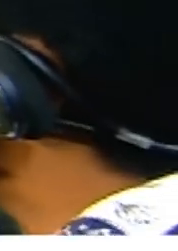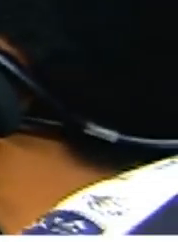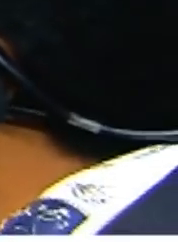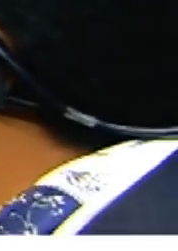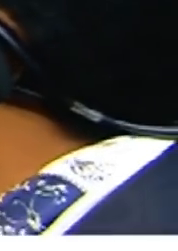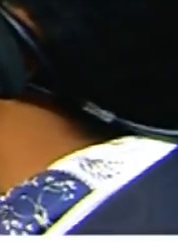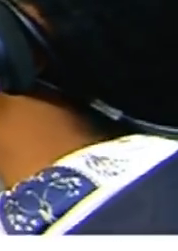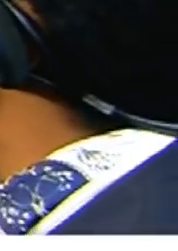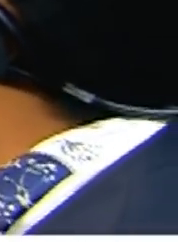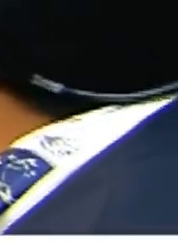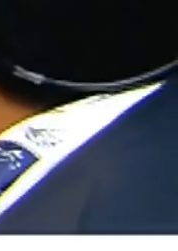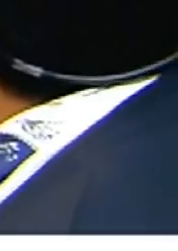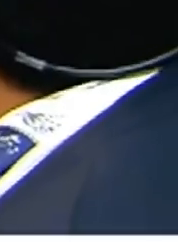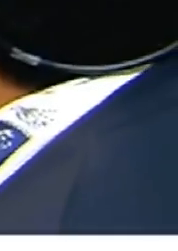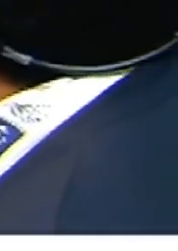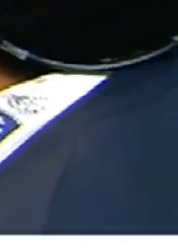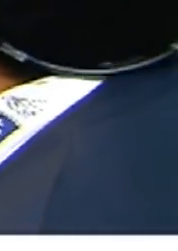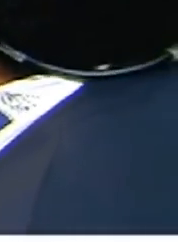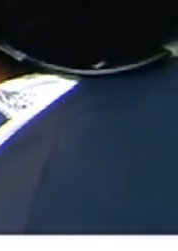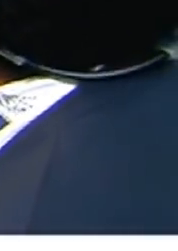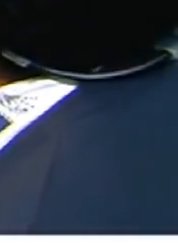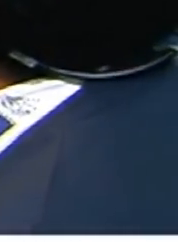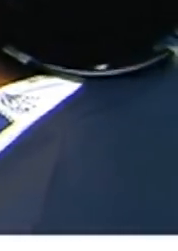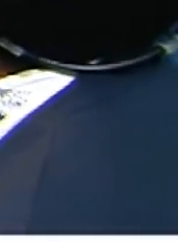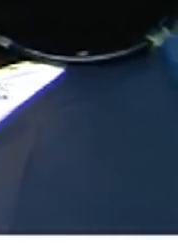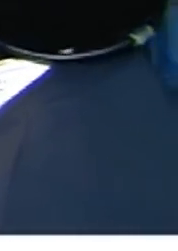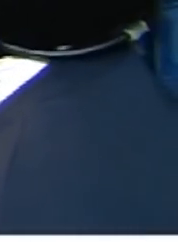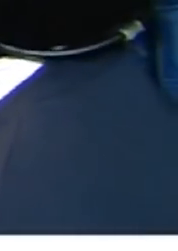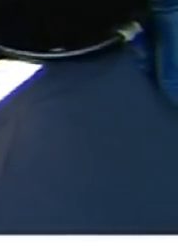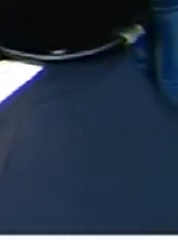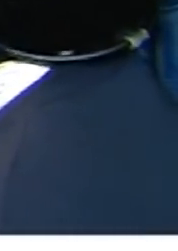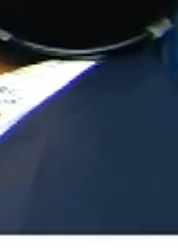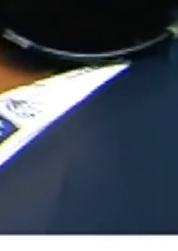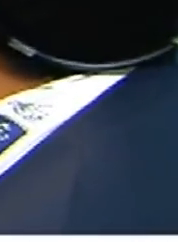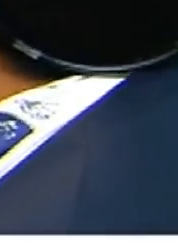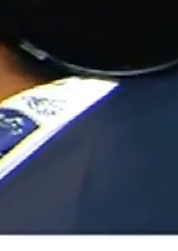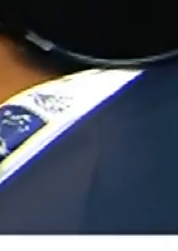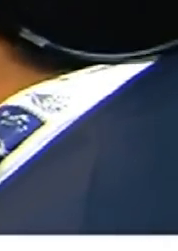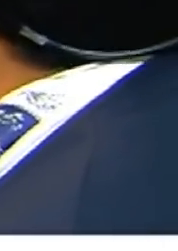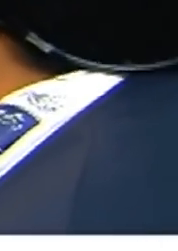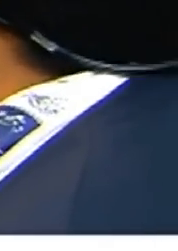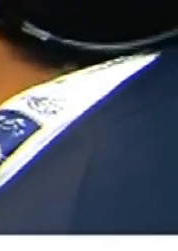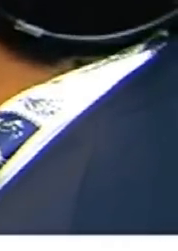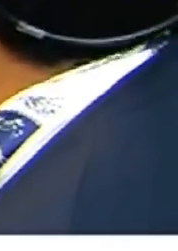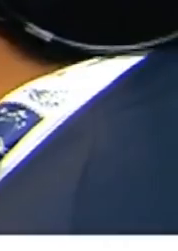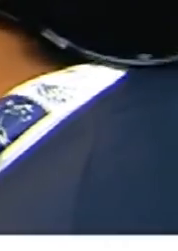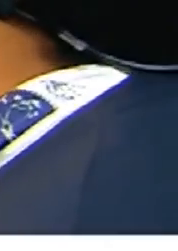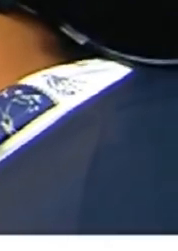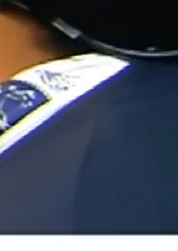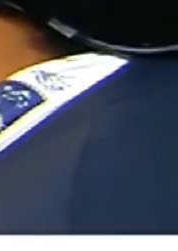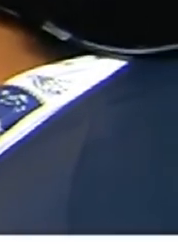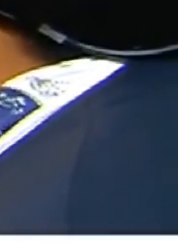EFF, DA, ANC. Of course, you have different policies and views and